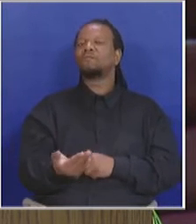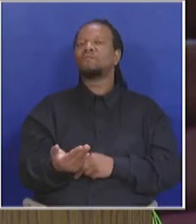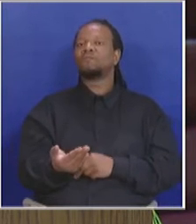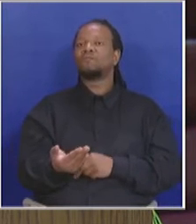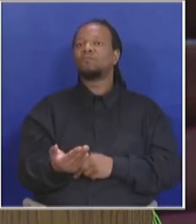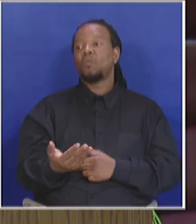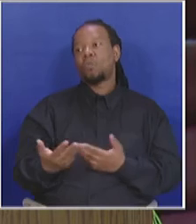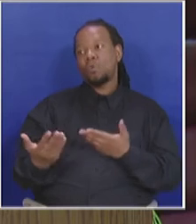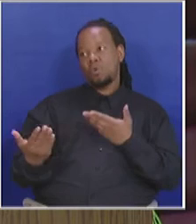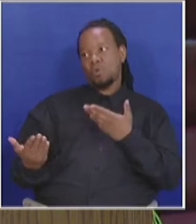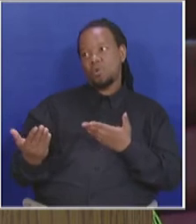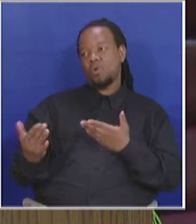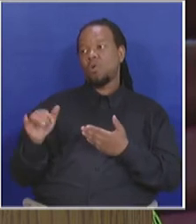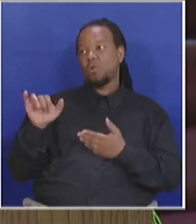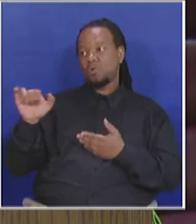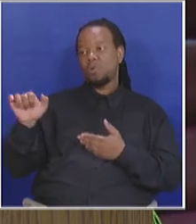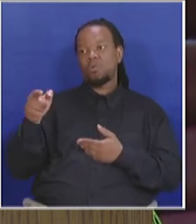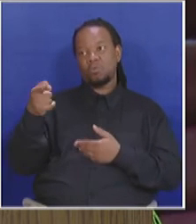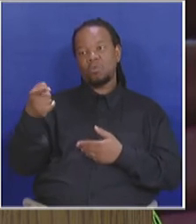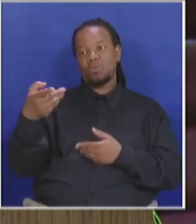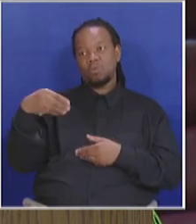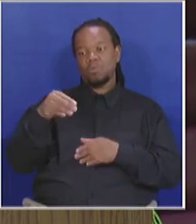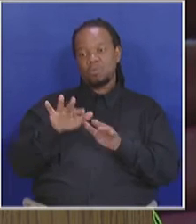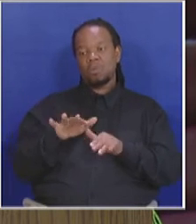Or you will withdraw from this house?